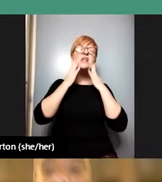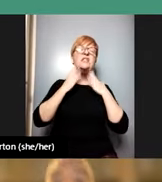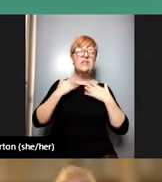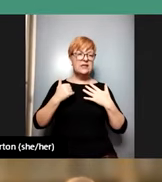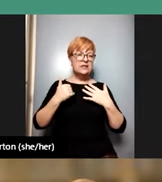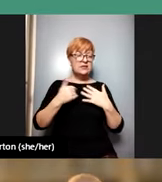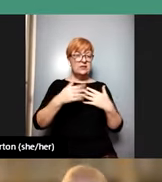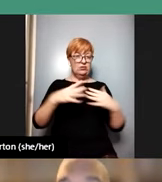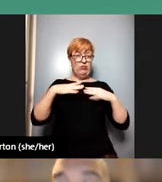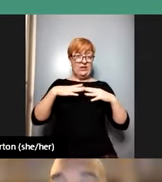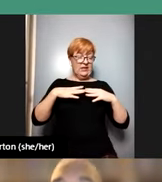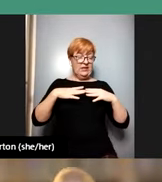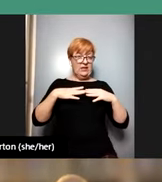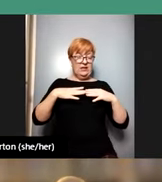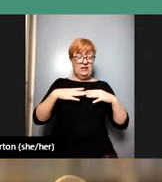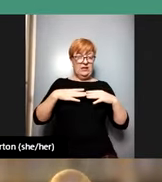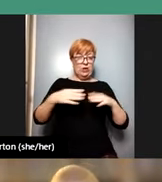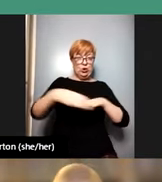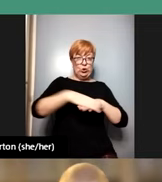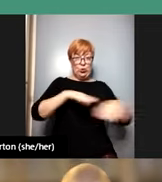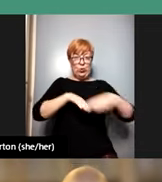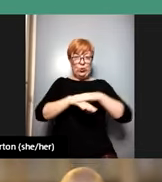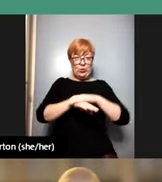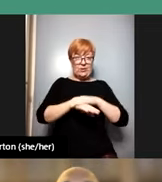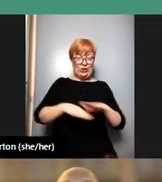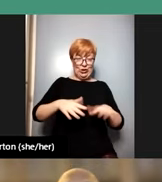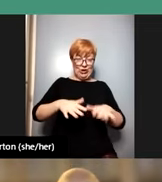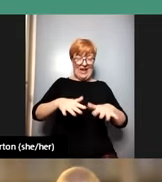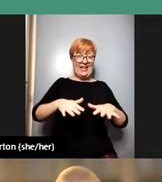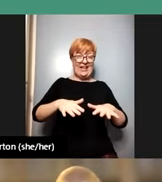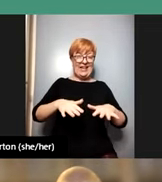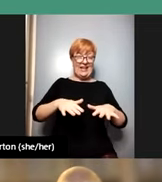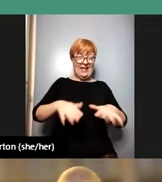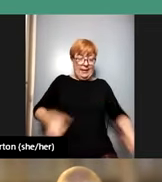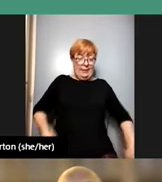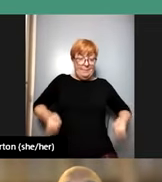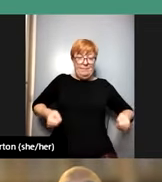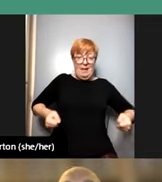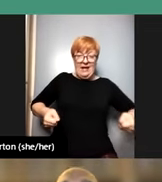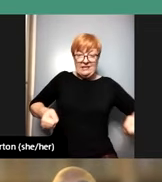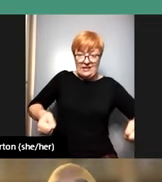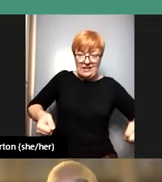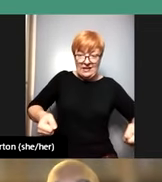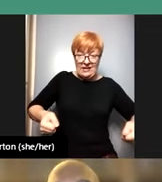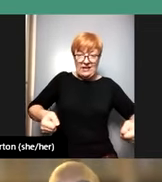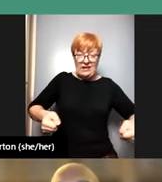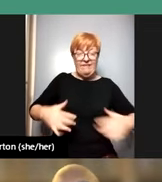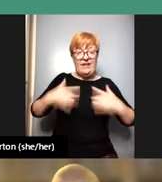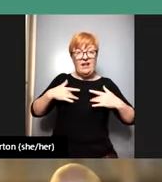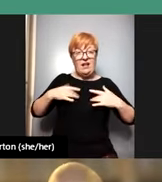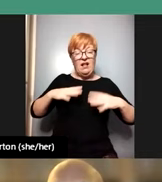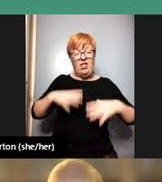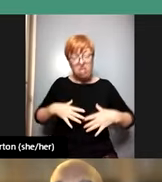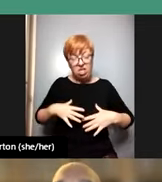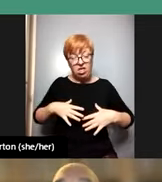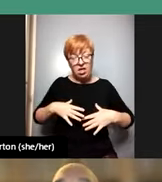their shoes are the only things shining in the dull light. A young man steps onto land.